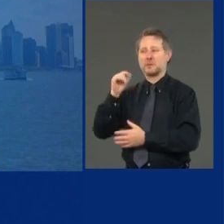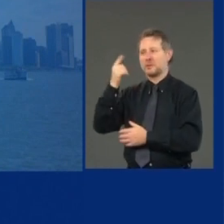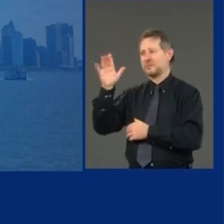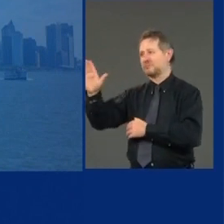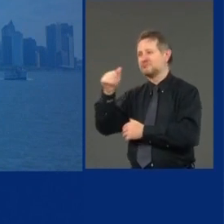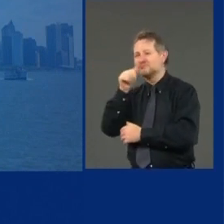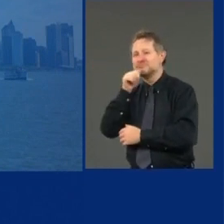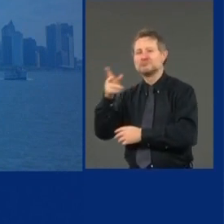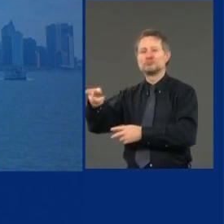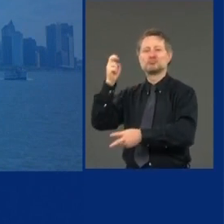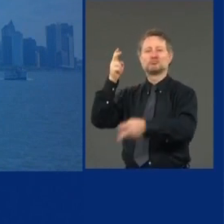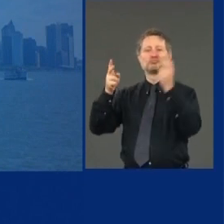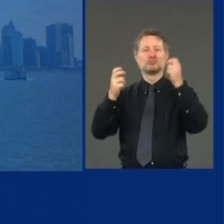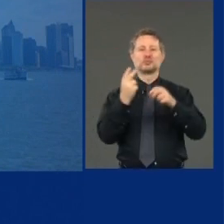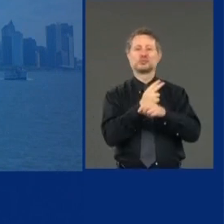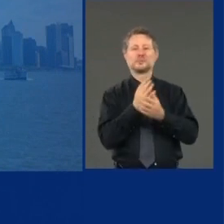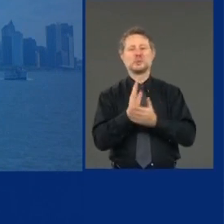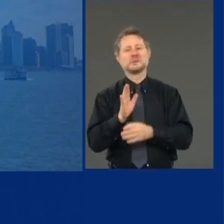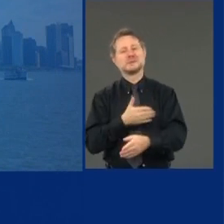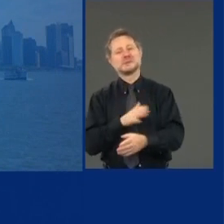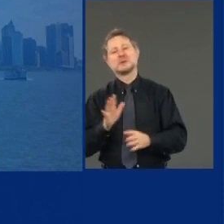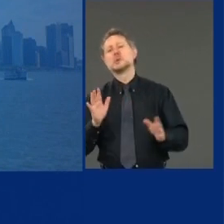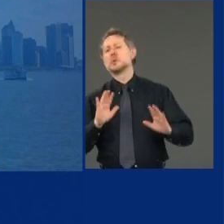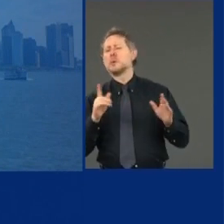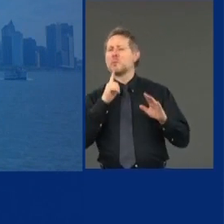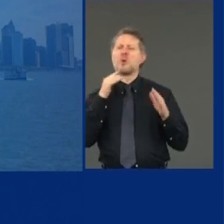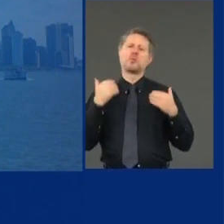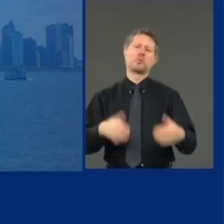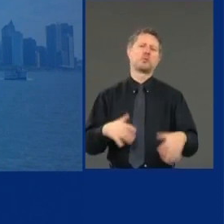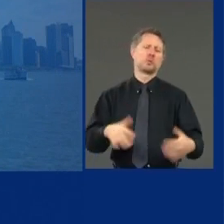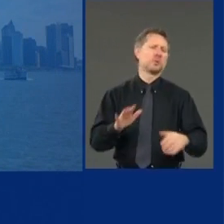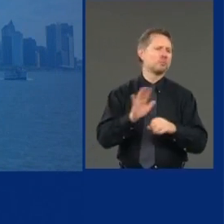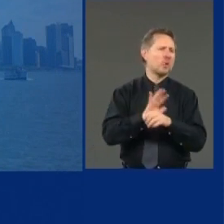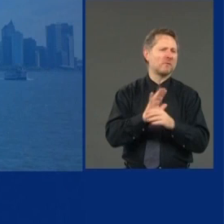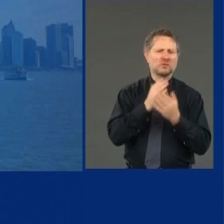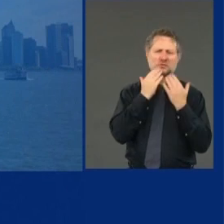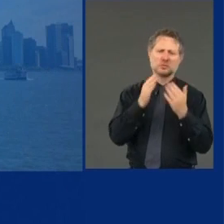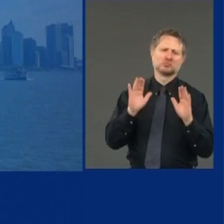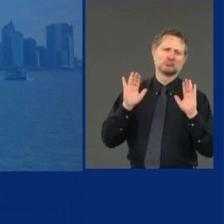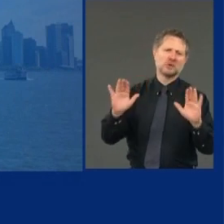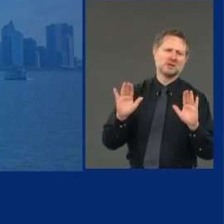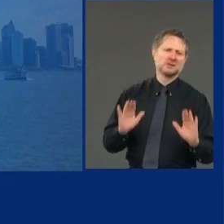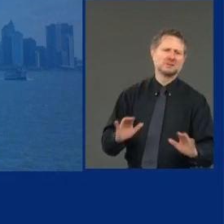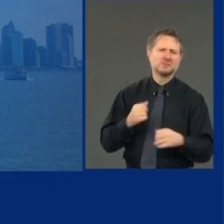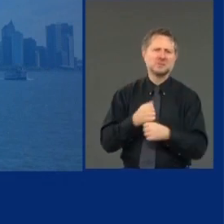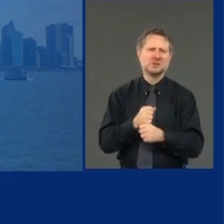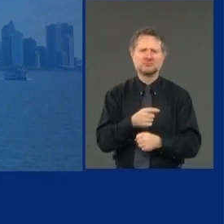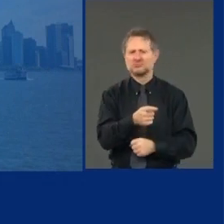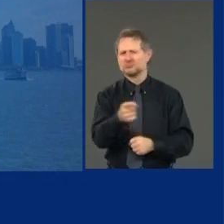commercial. But I tell you, real talent. Oh,